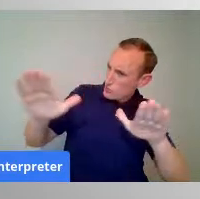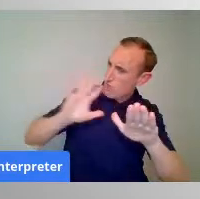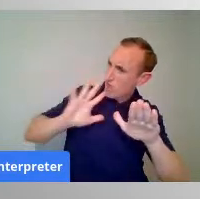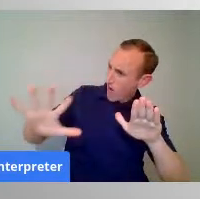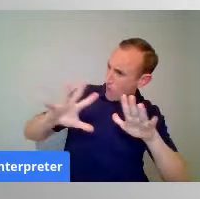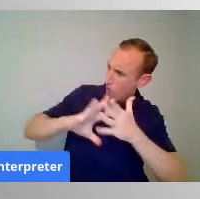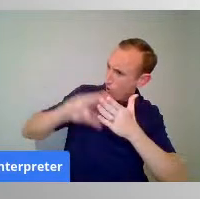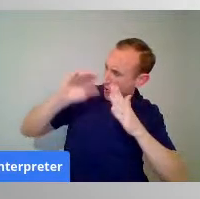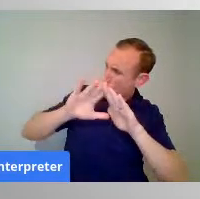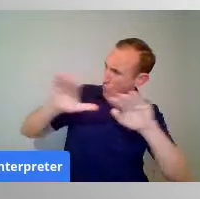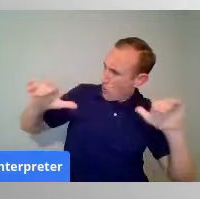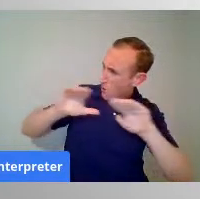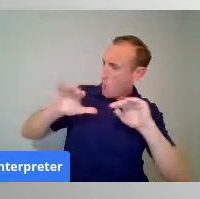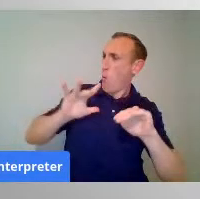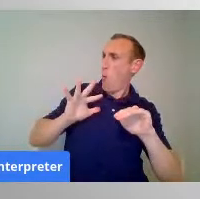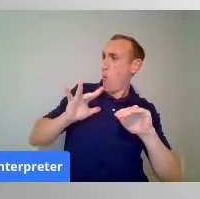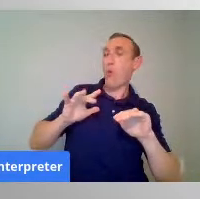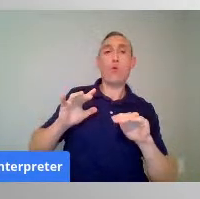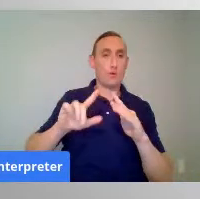year.